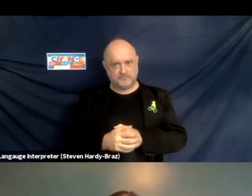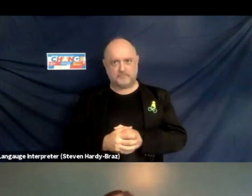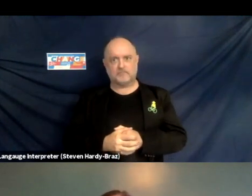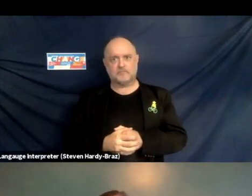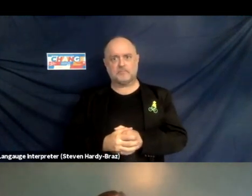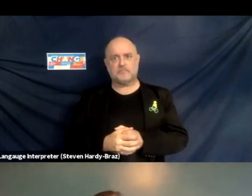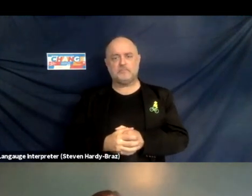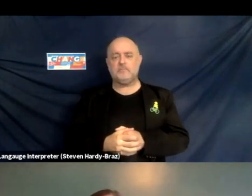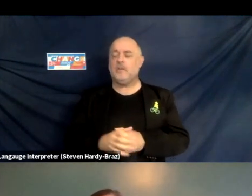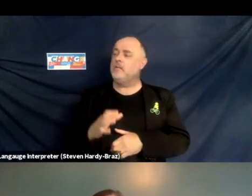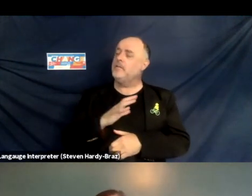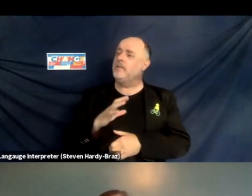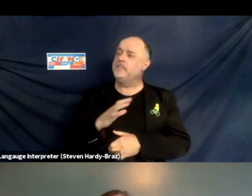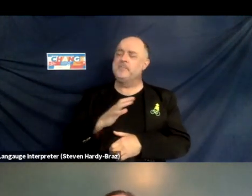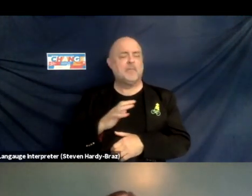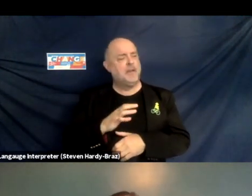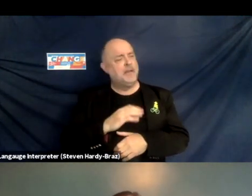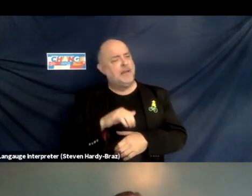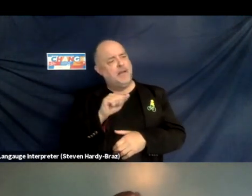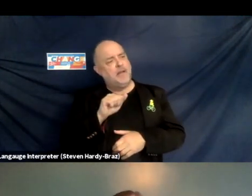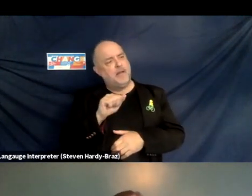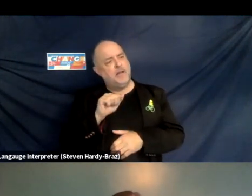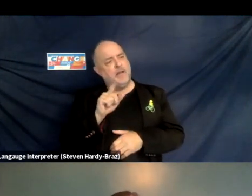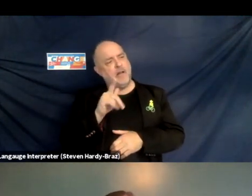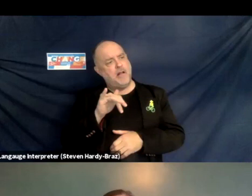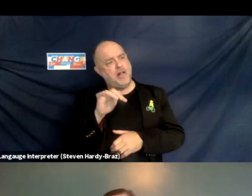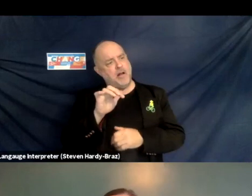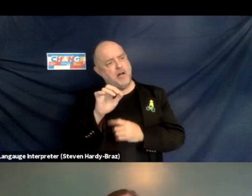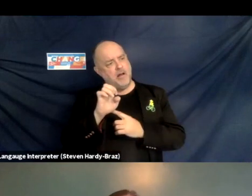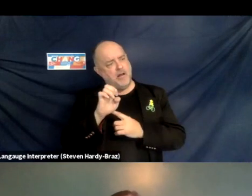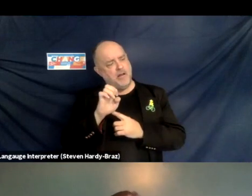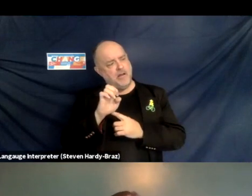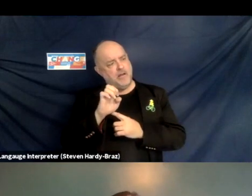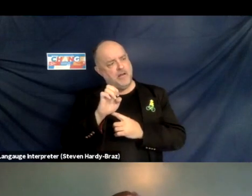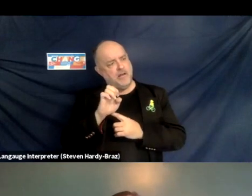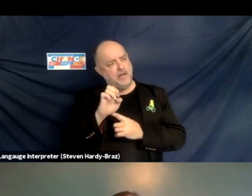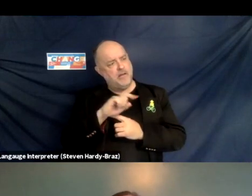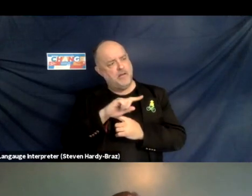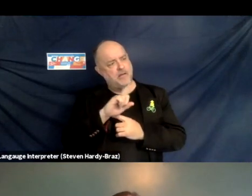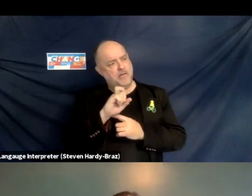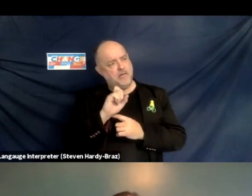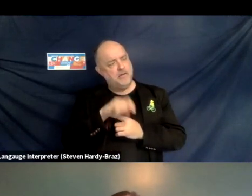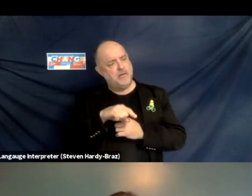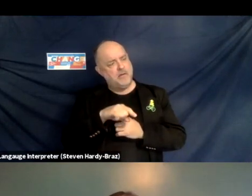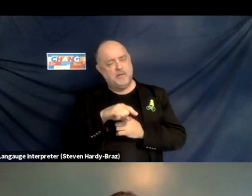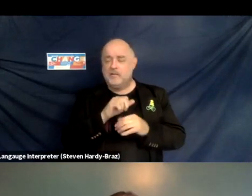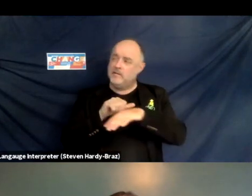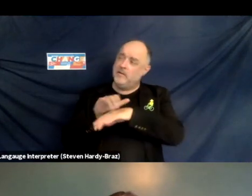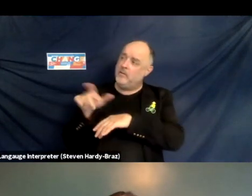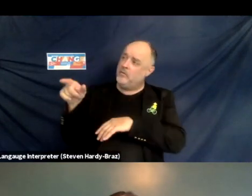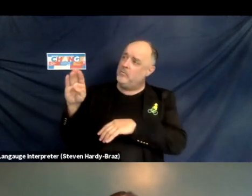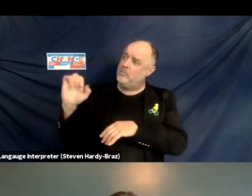you next and ask you your perspective as executive director of the league. How do you see our